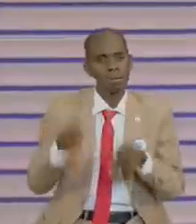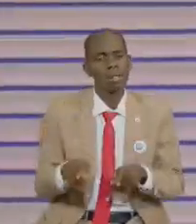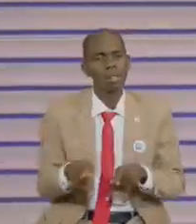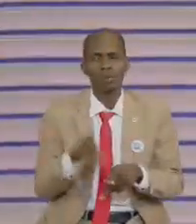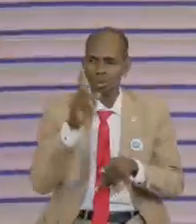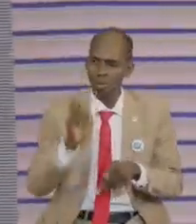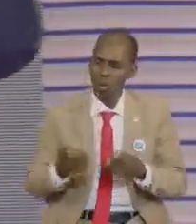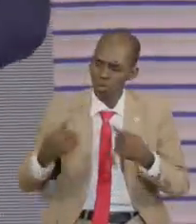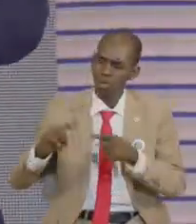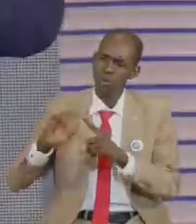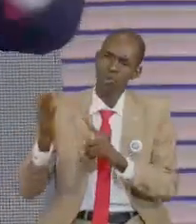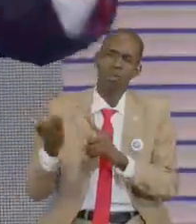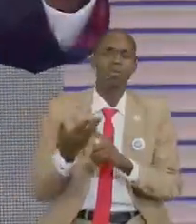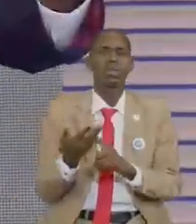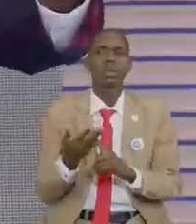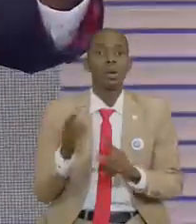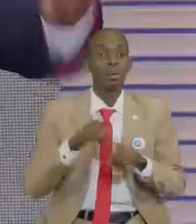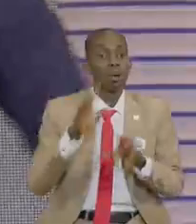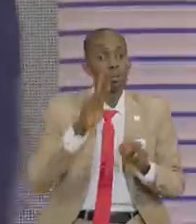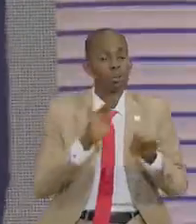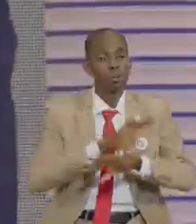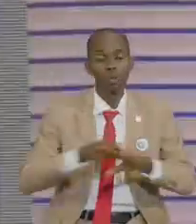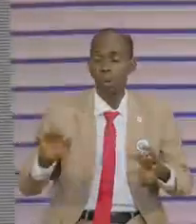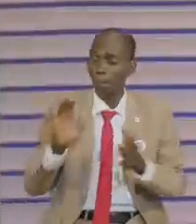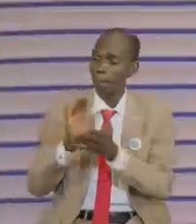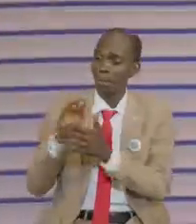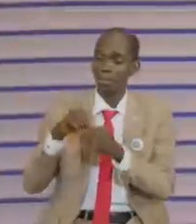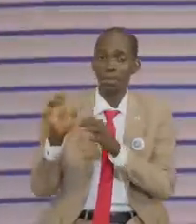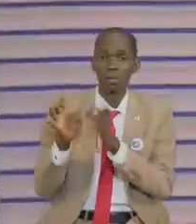you don't believe Jesus, you don't mind.